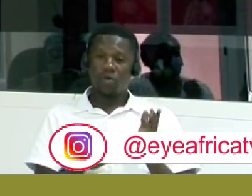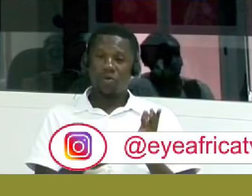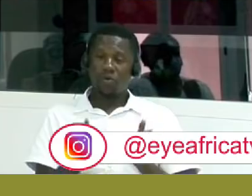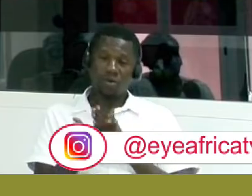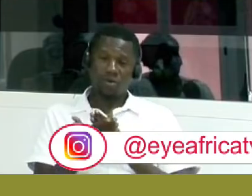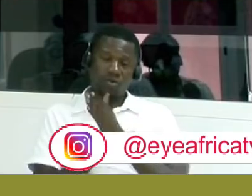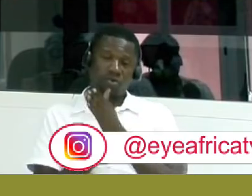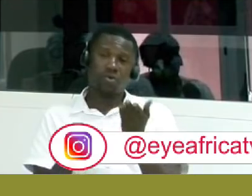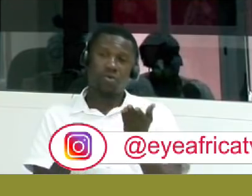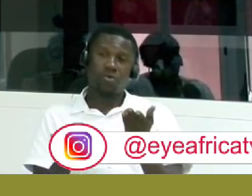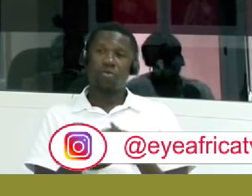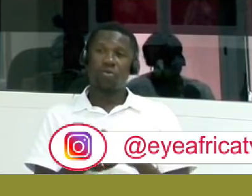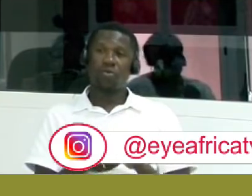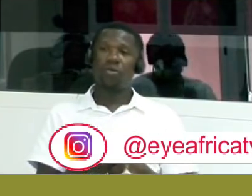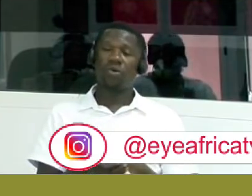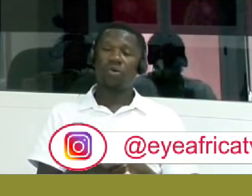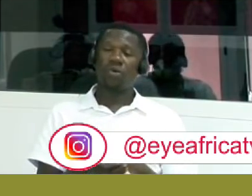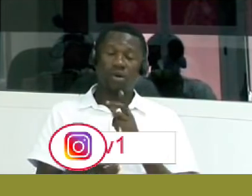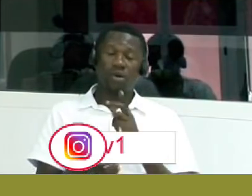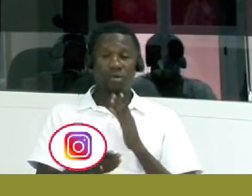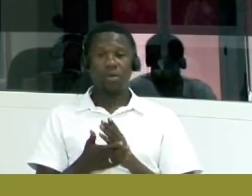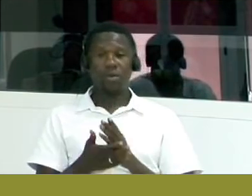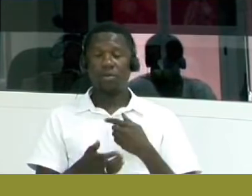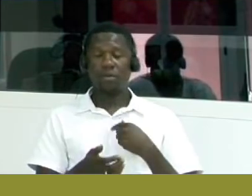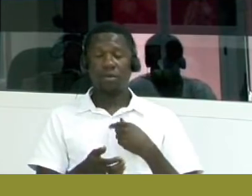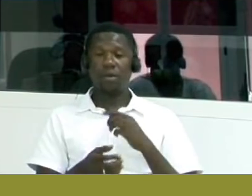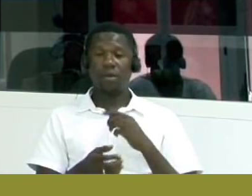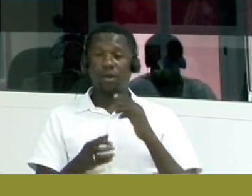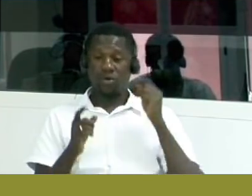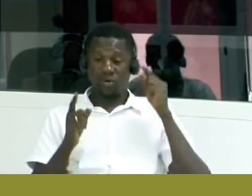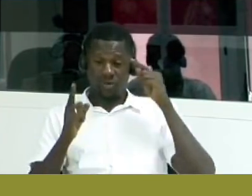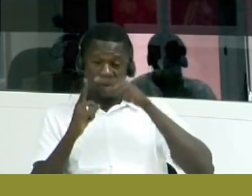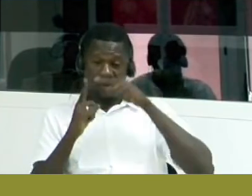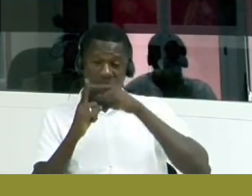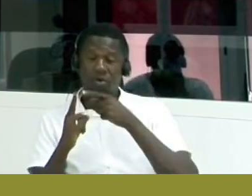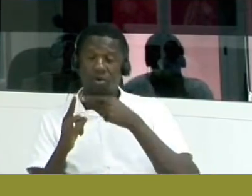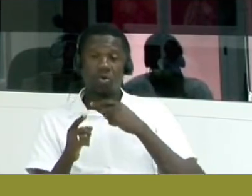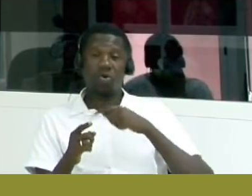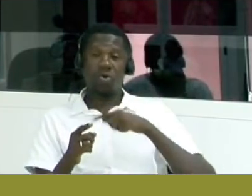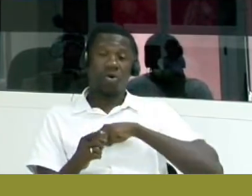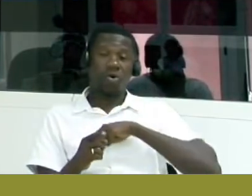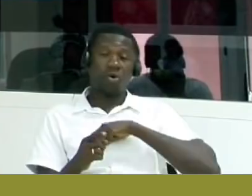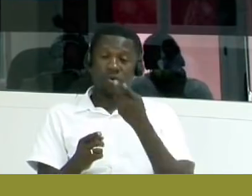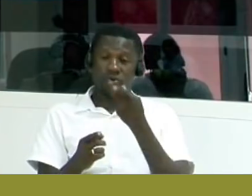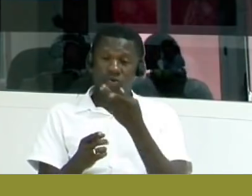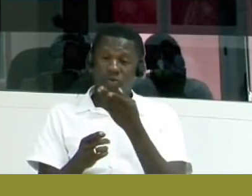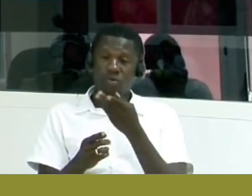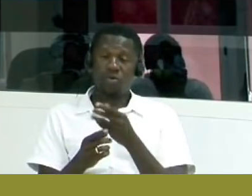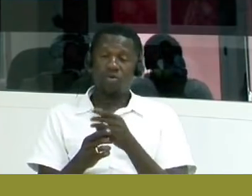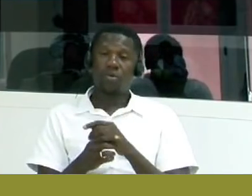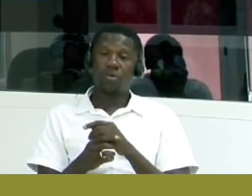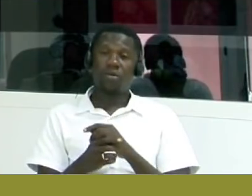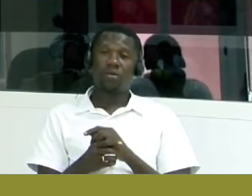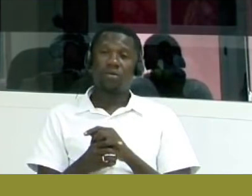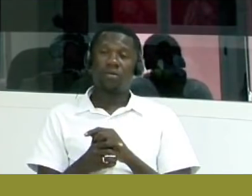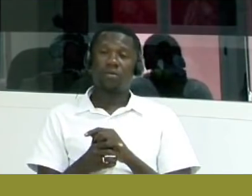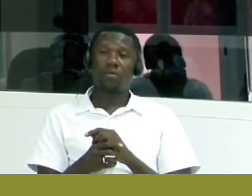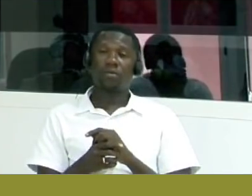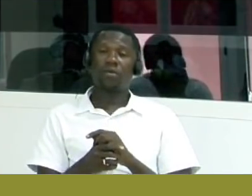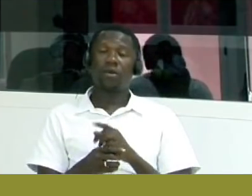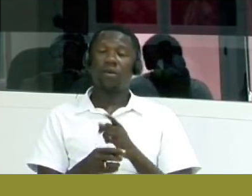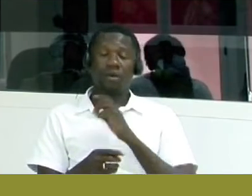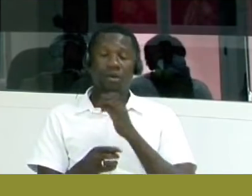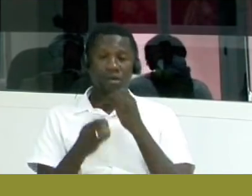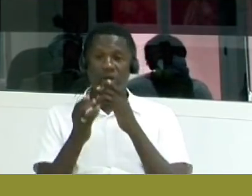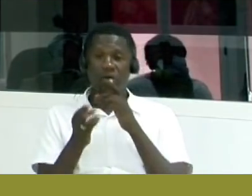They hurt. Well, be rest assured, my objective is not to hurt you. My objective is to bring out the truth. I'm not saying you hurt me.